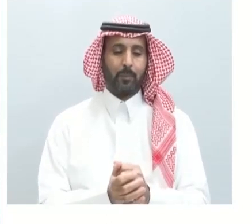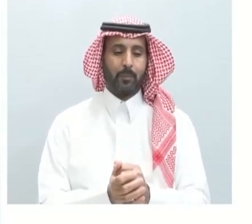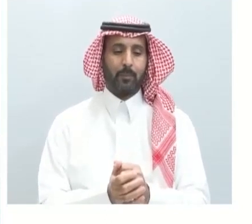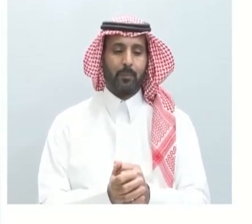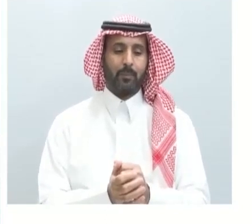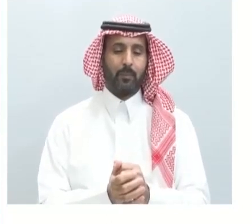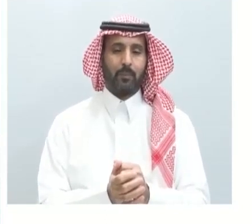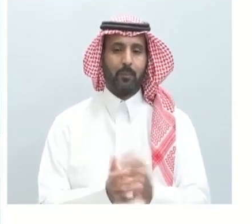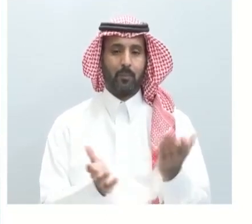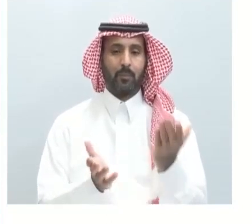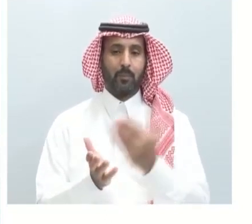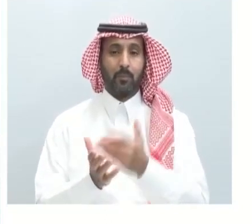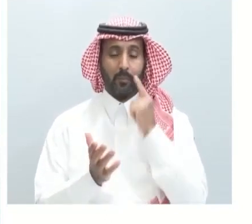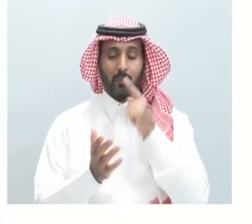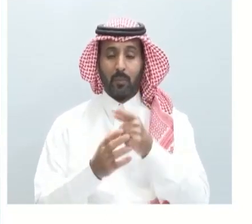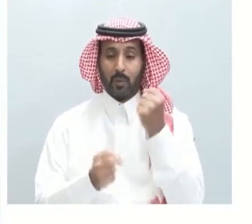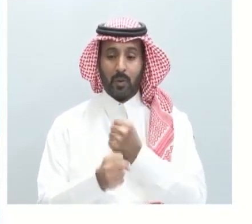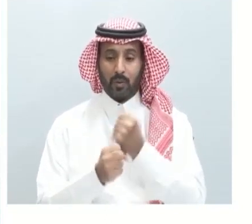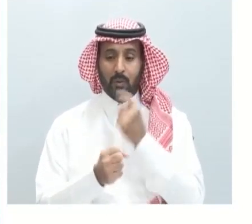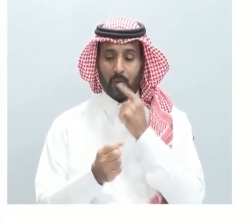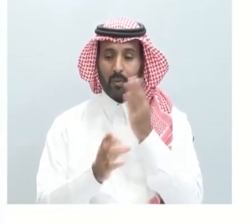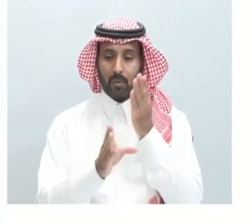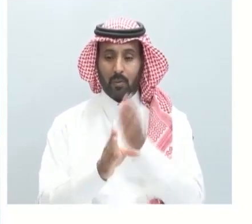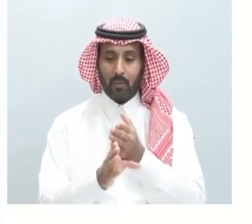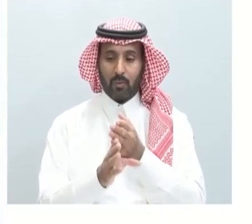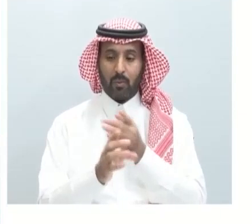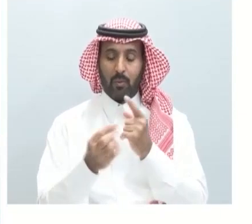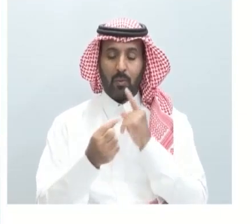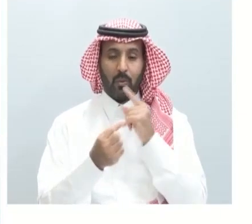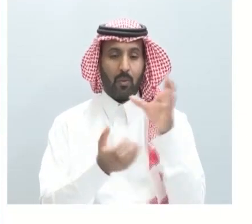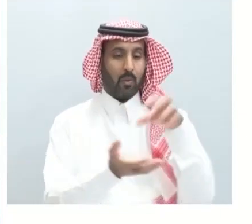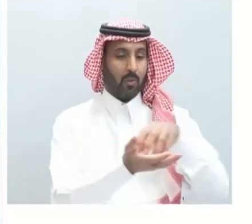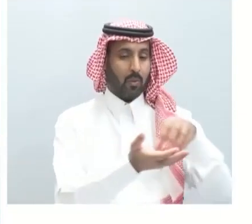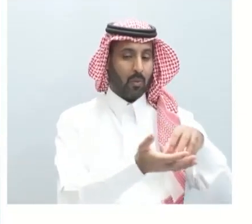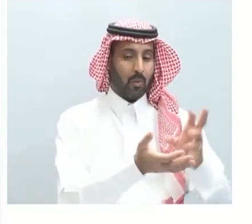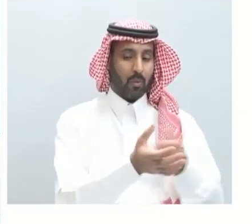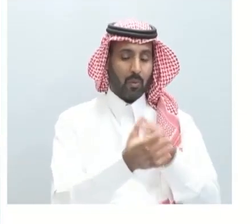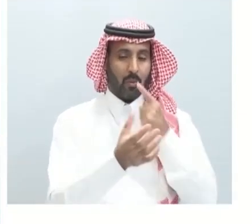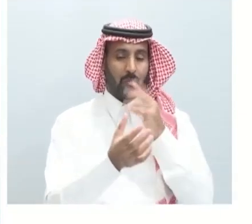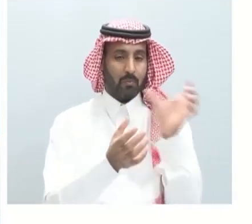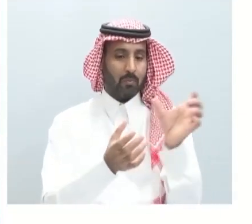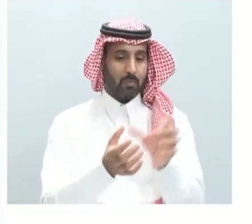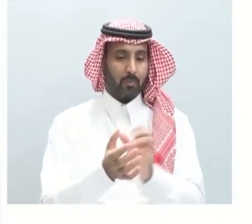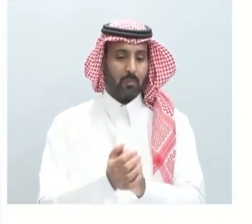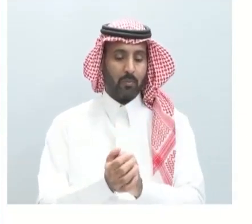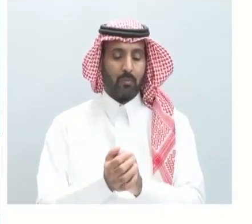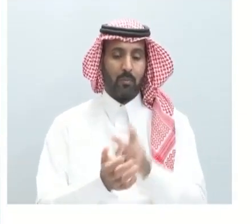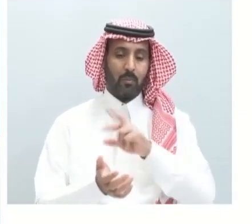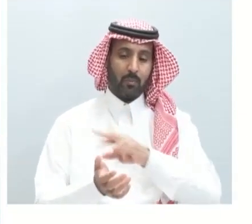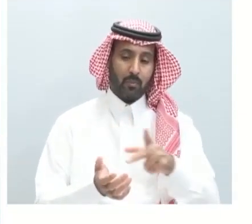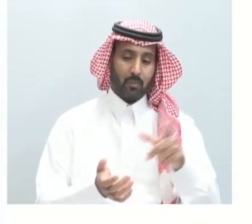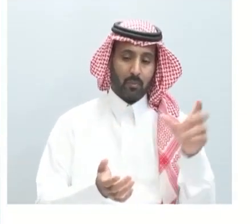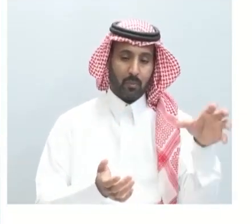learn here verbs that are followed by a certain preposition in English may be followed by a different